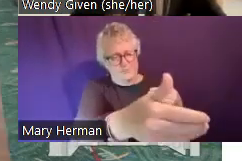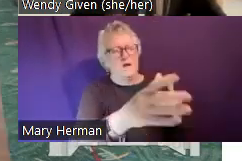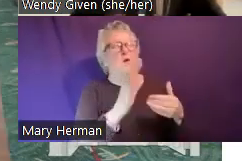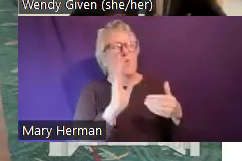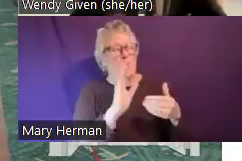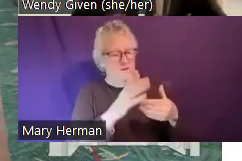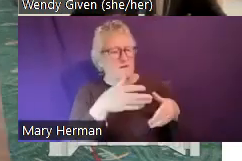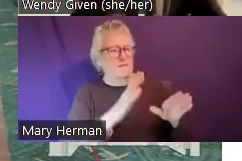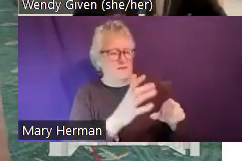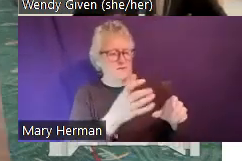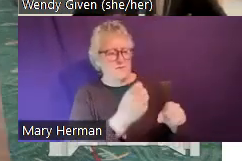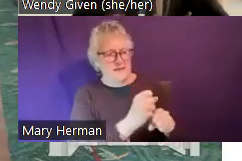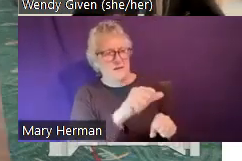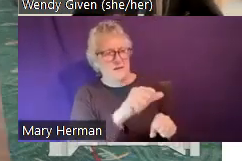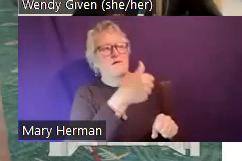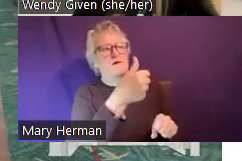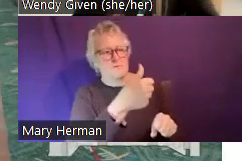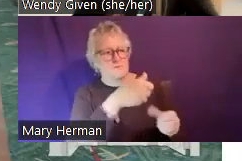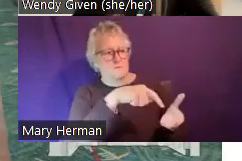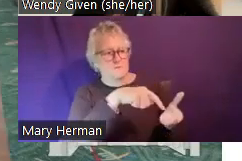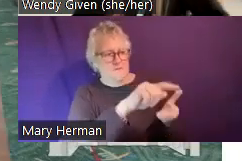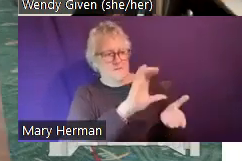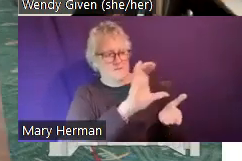payments. Does that answer the question?